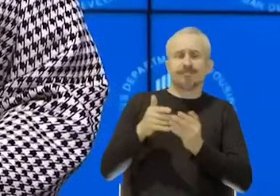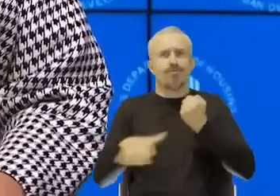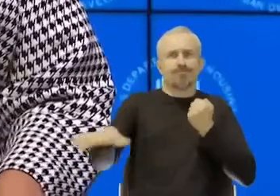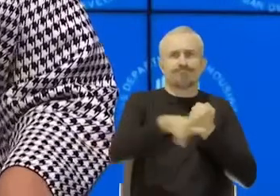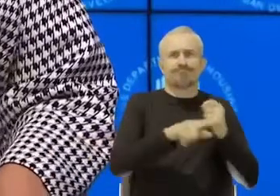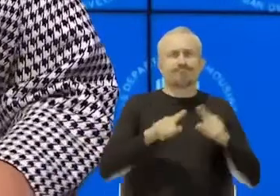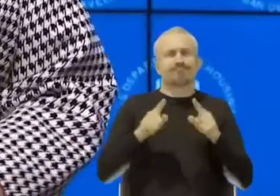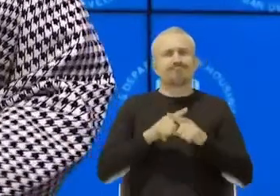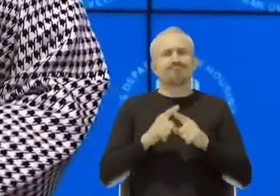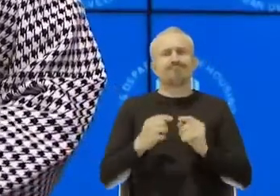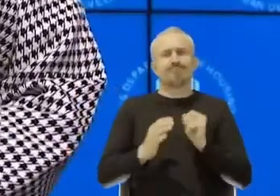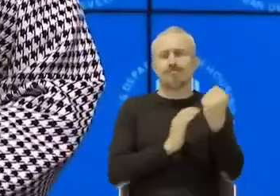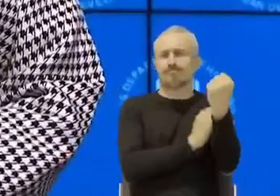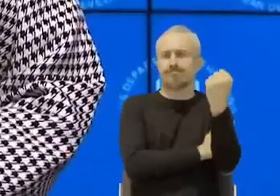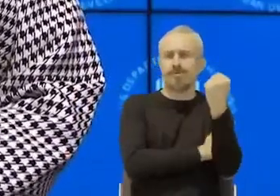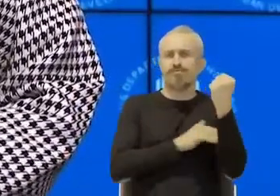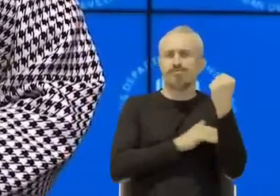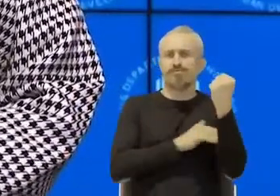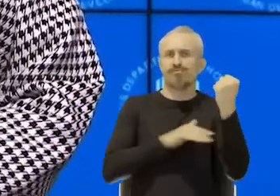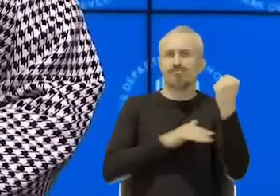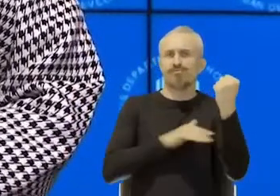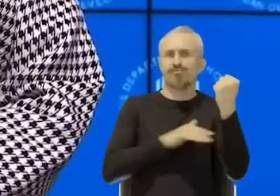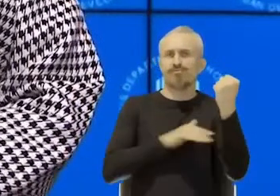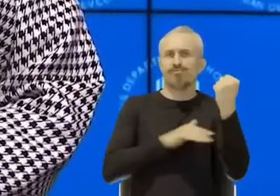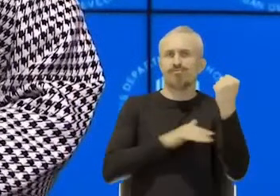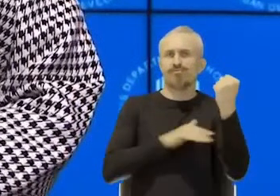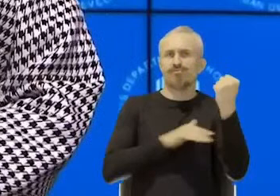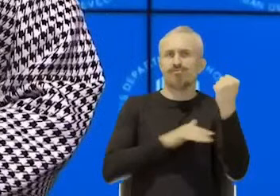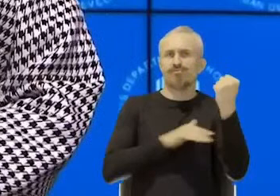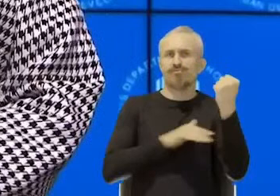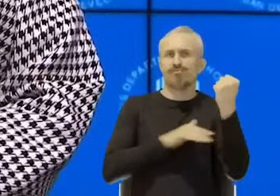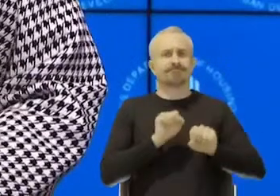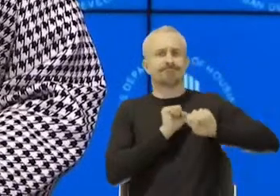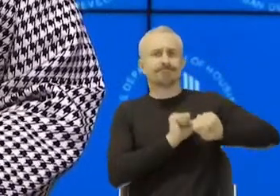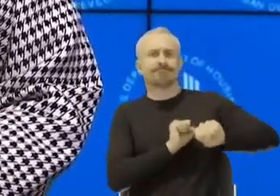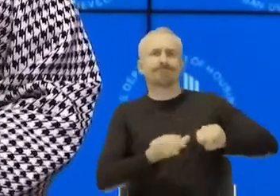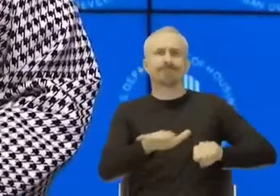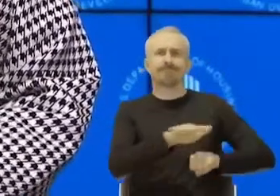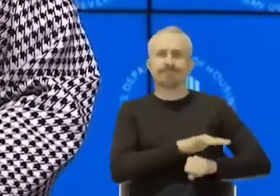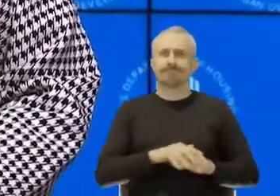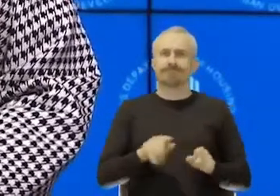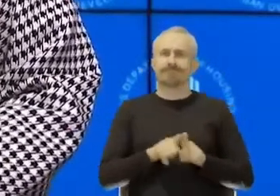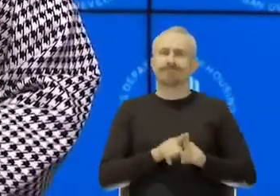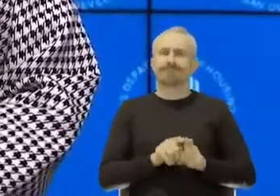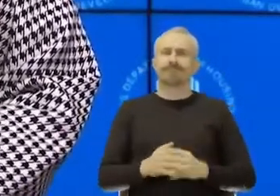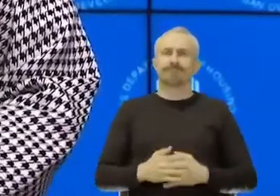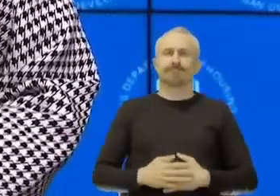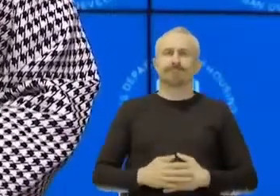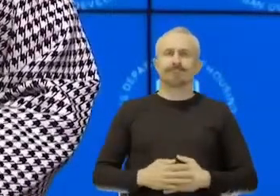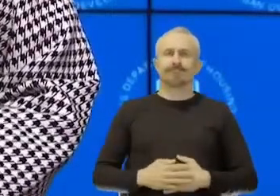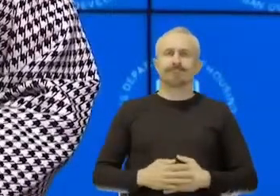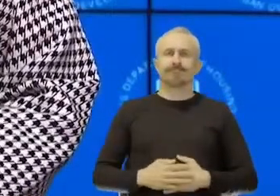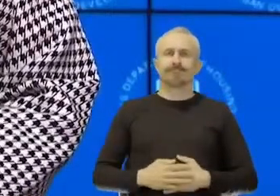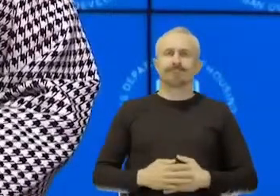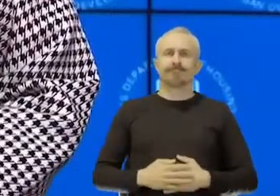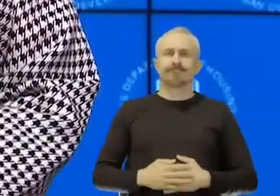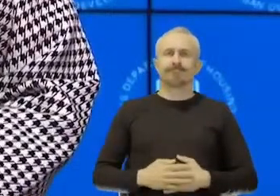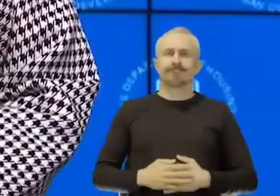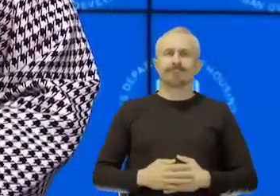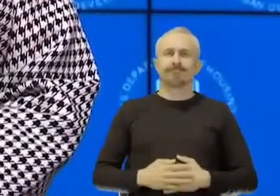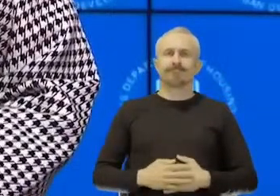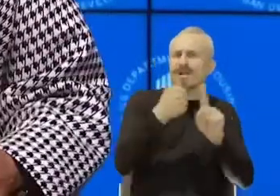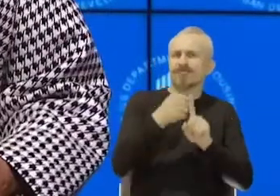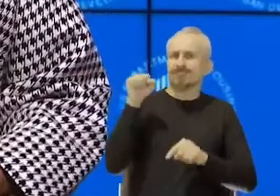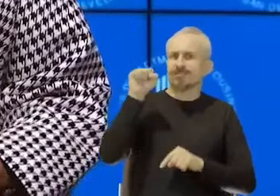the principles of sovereignty and democratic freedom everywhere. When this war ends, we must all work together to help